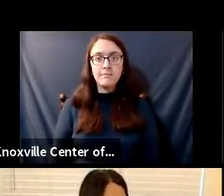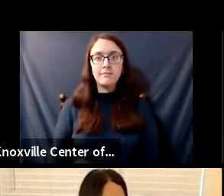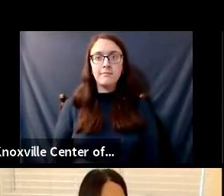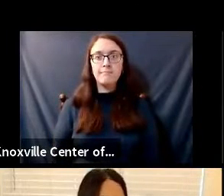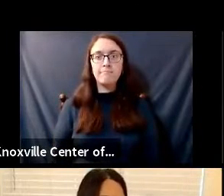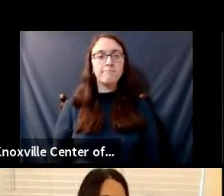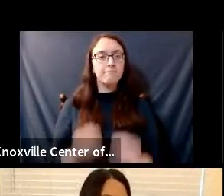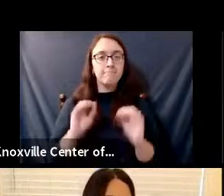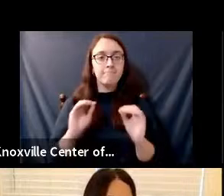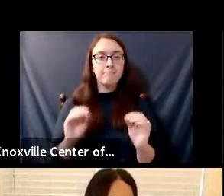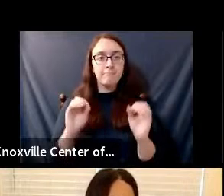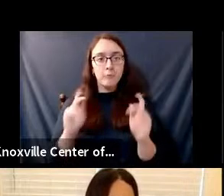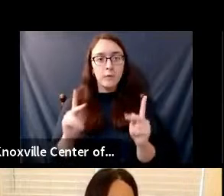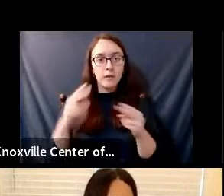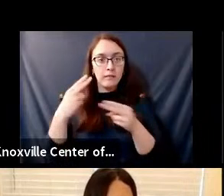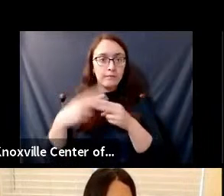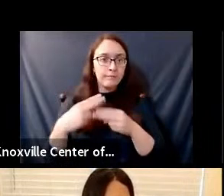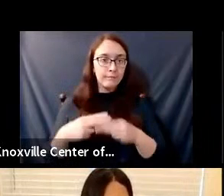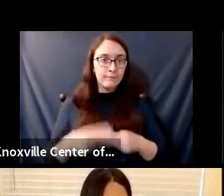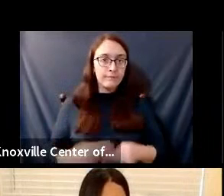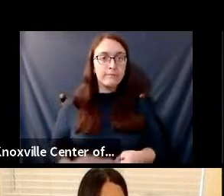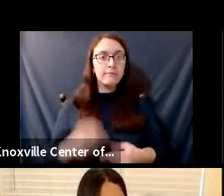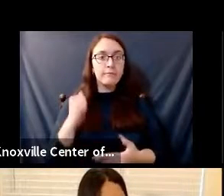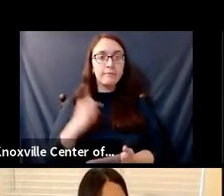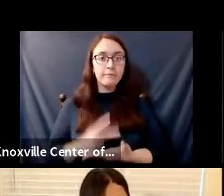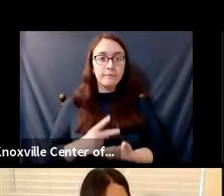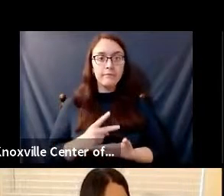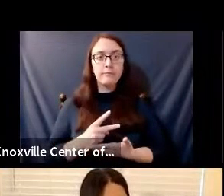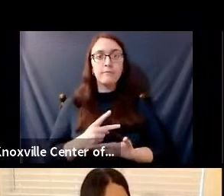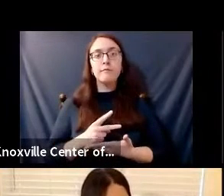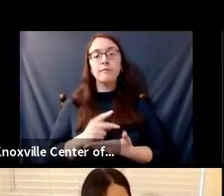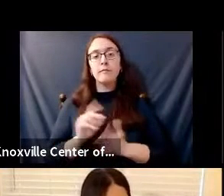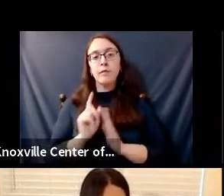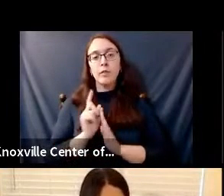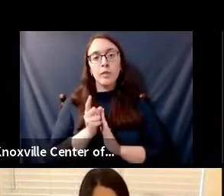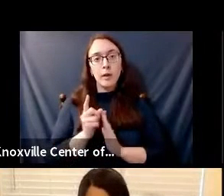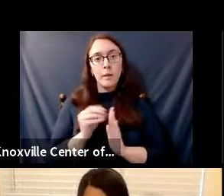All right, Narda, if you can do a roll call to approve the minutes as submitted.